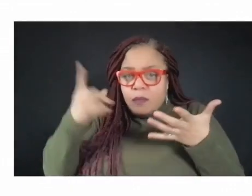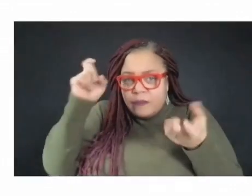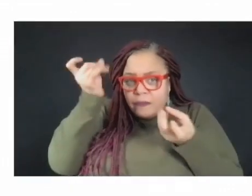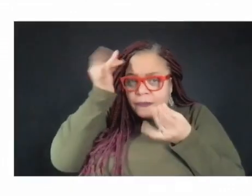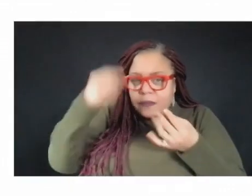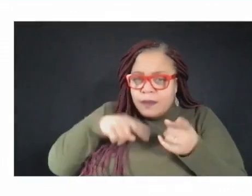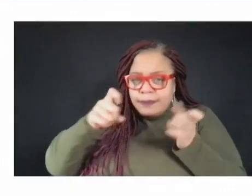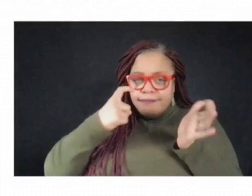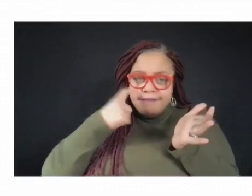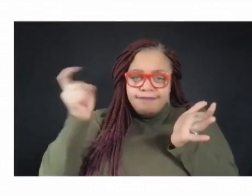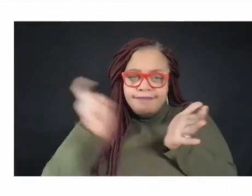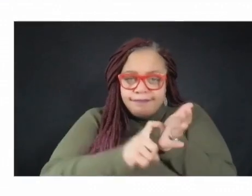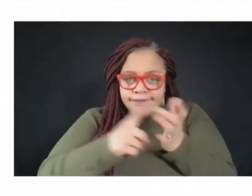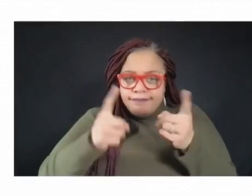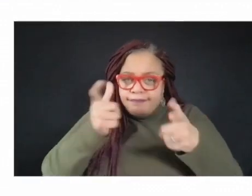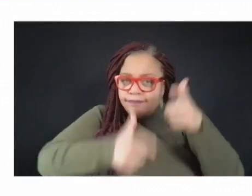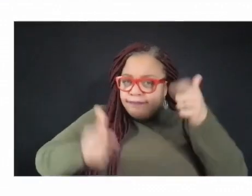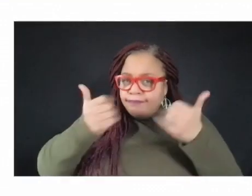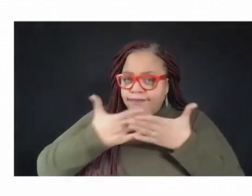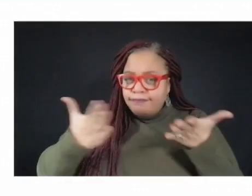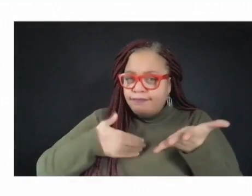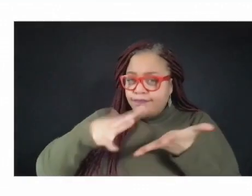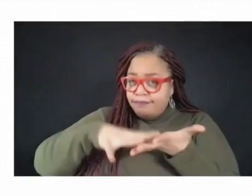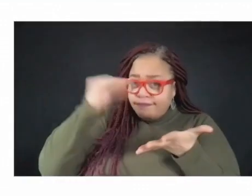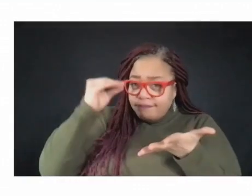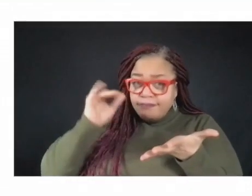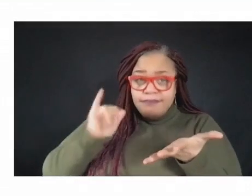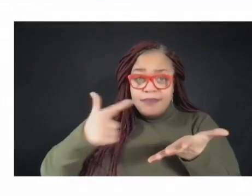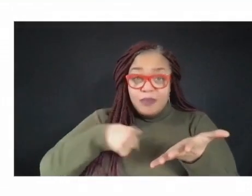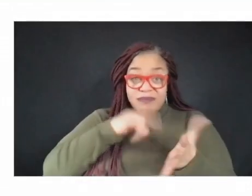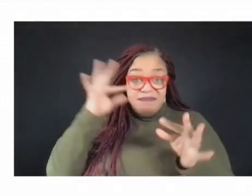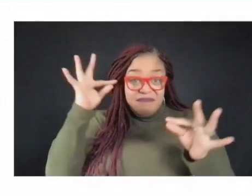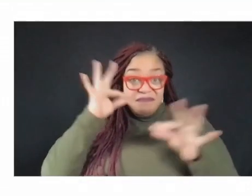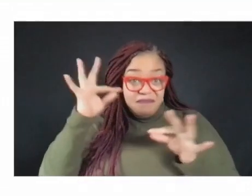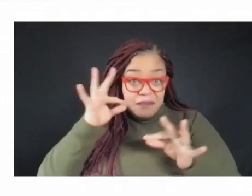I'm also interested in this concept of